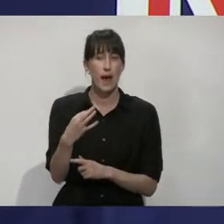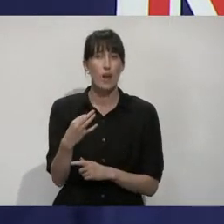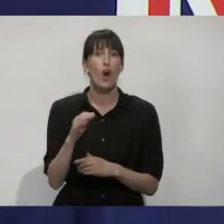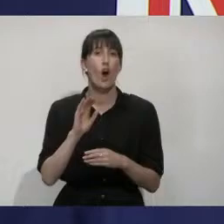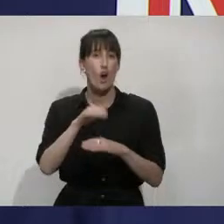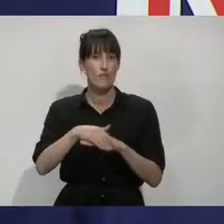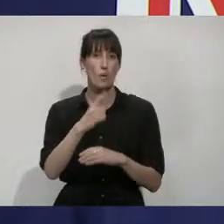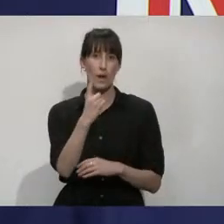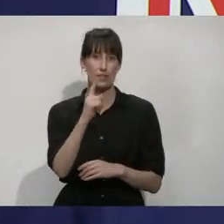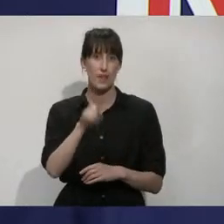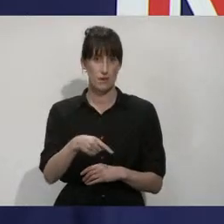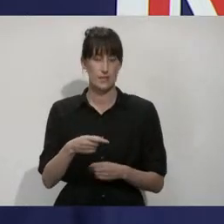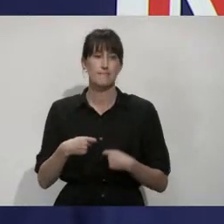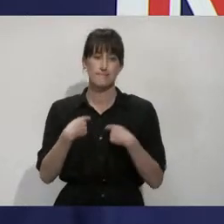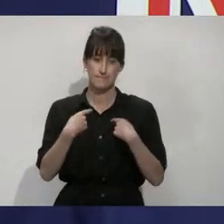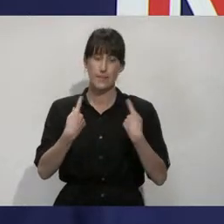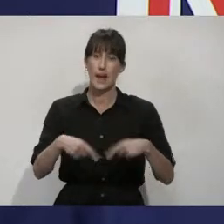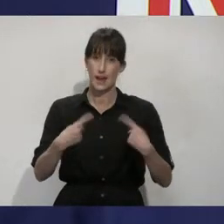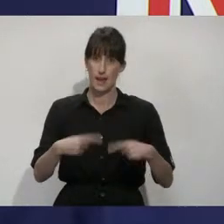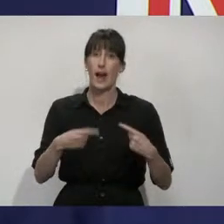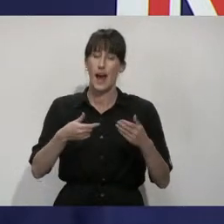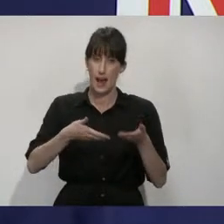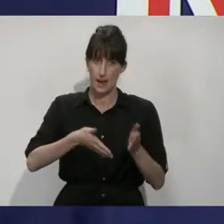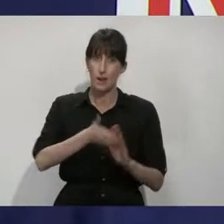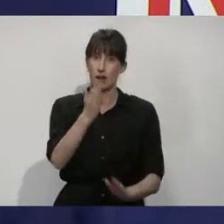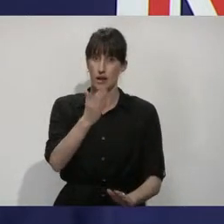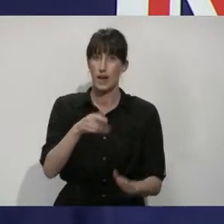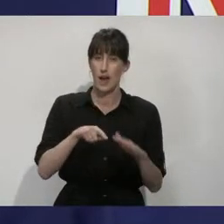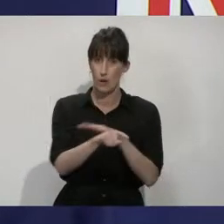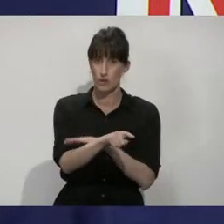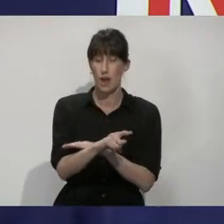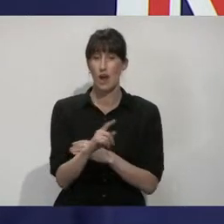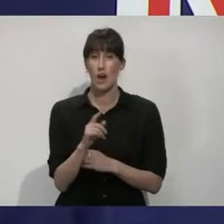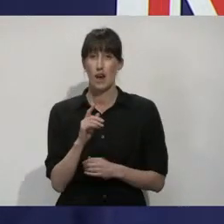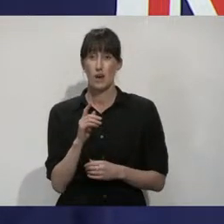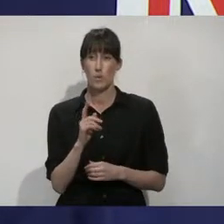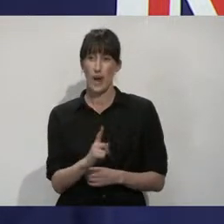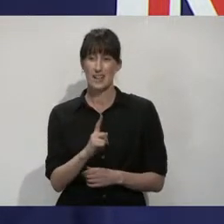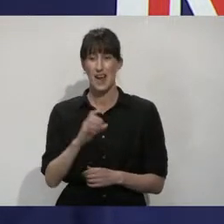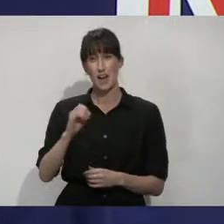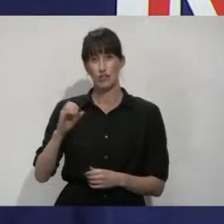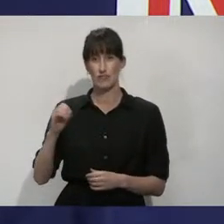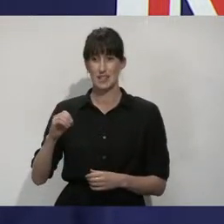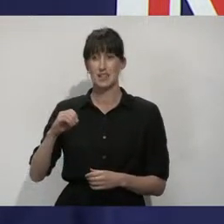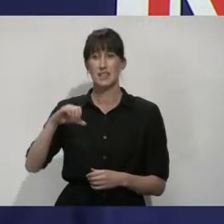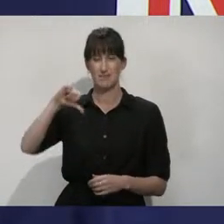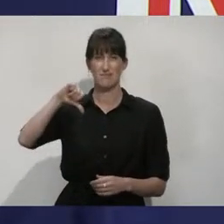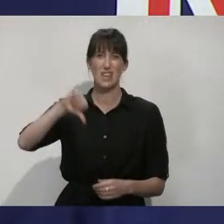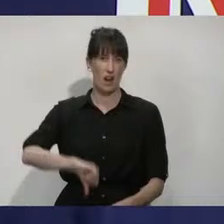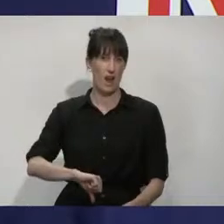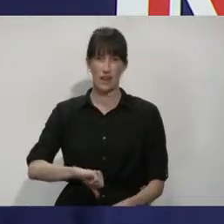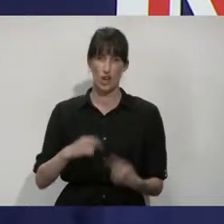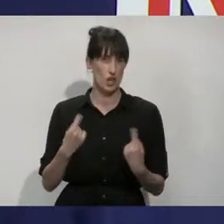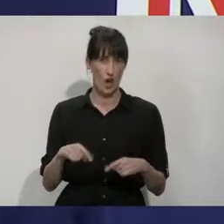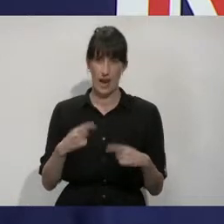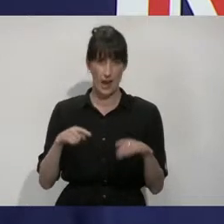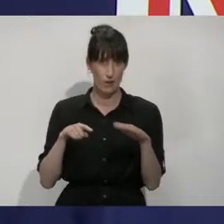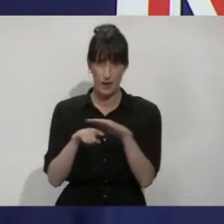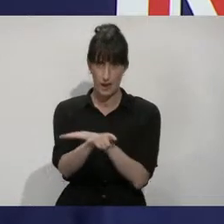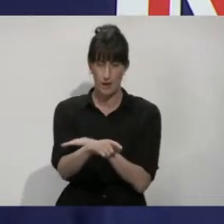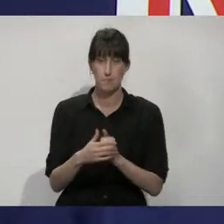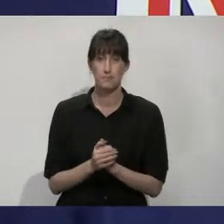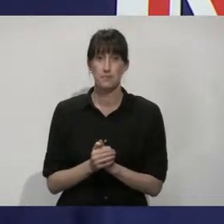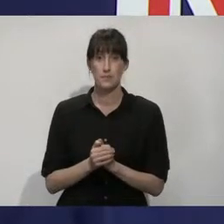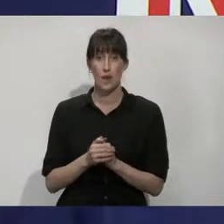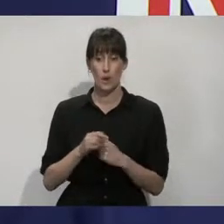granted and around 100 have been declined. Officials are working as quickly as possible to process